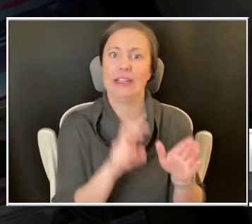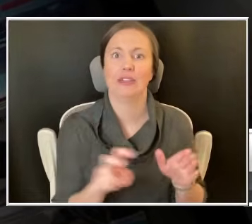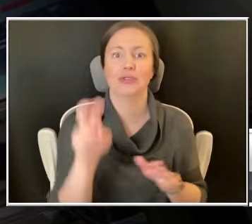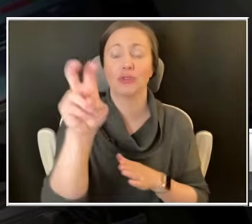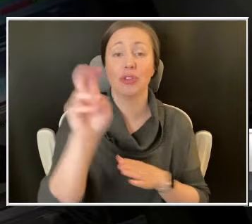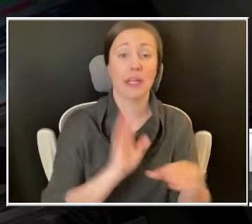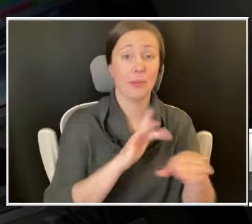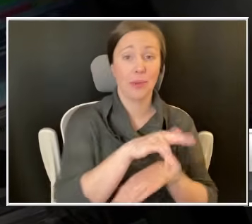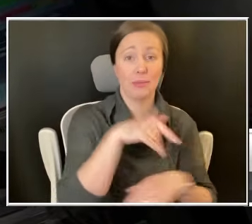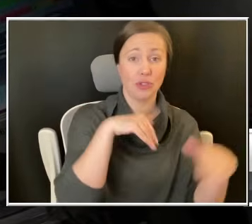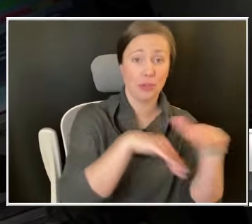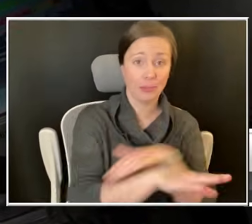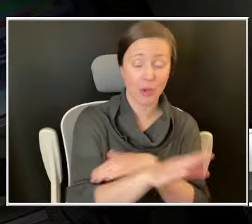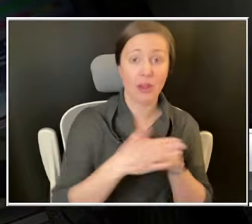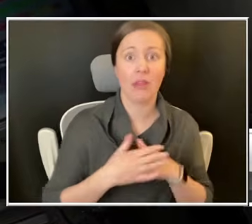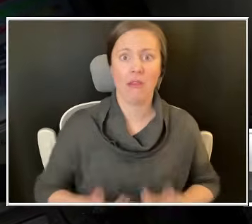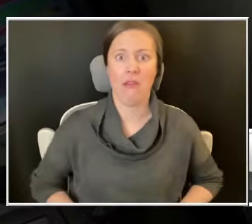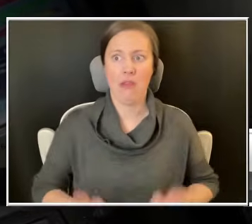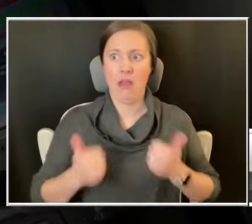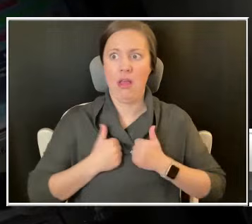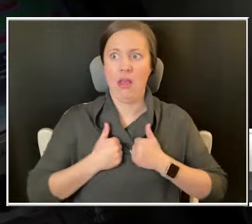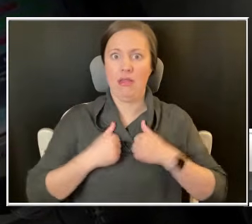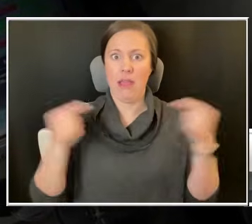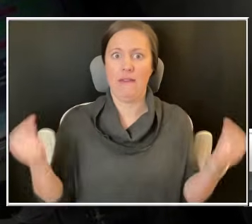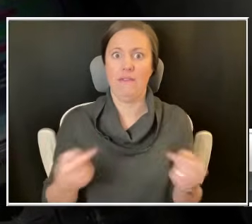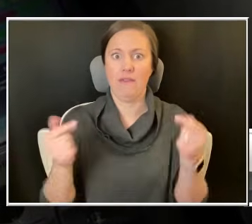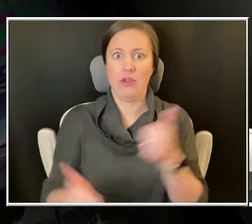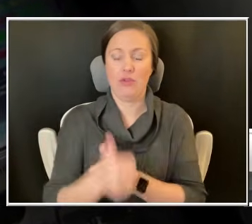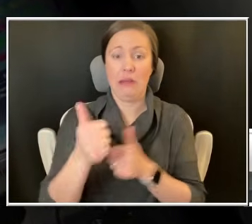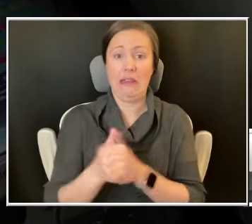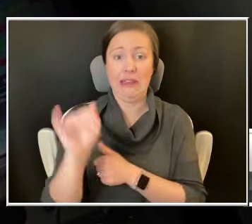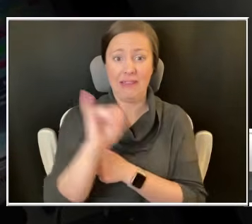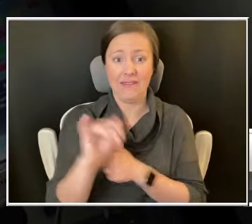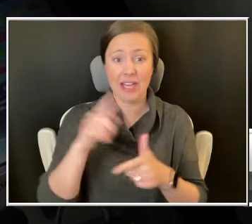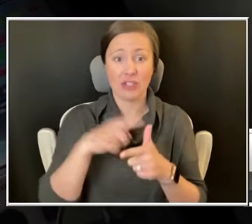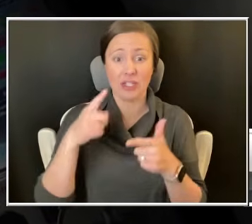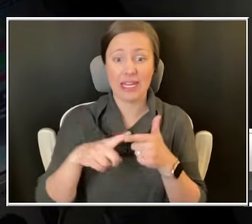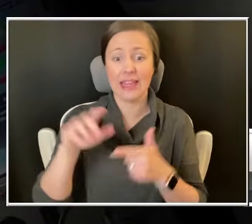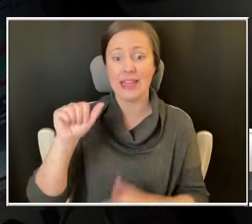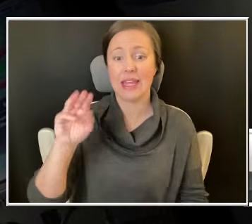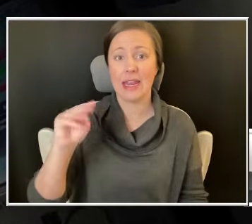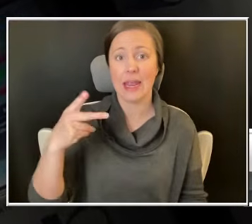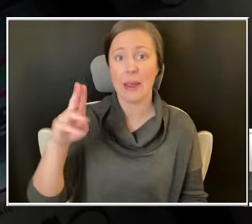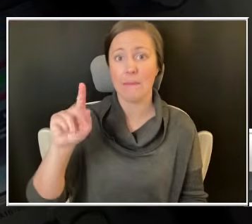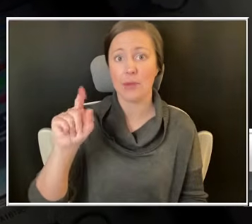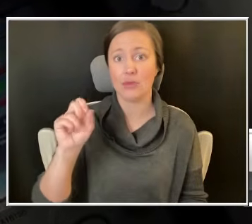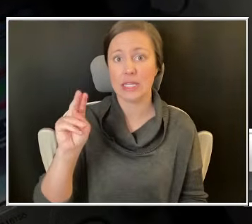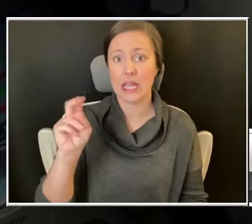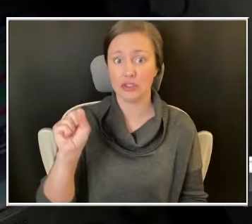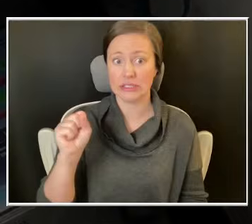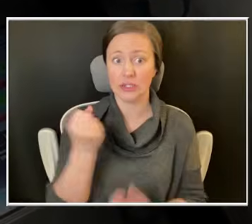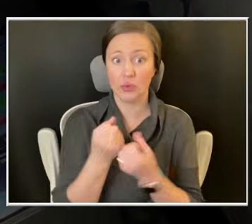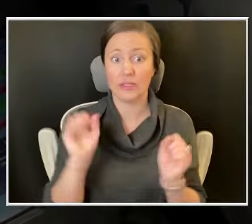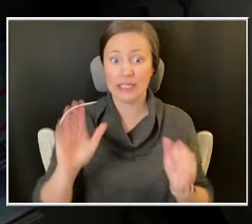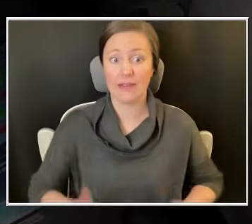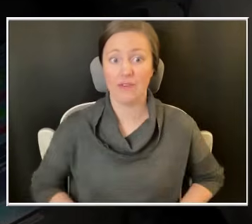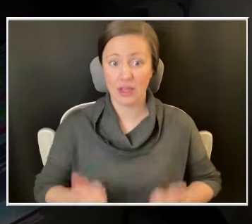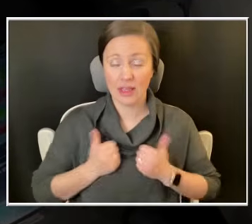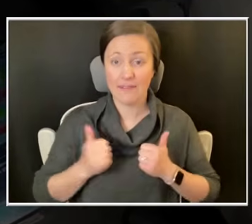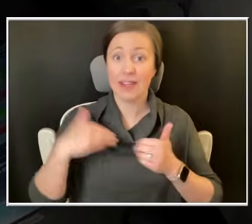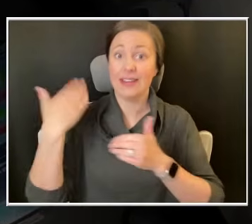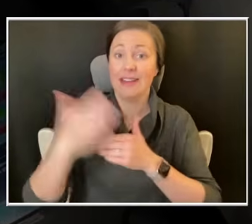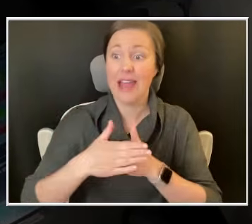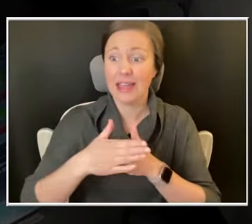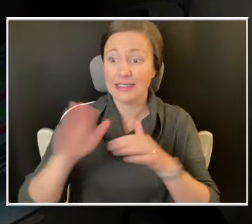a life-threatening infection followed by amputations to save her life. Now, up next, a challenge is a